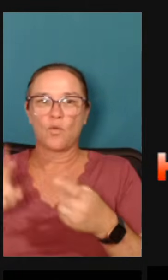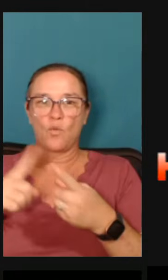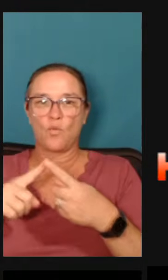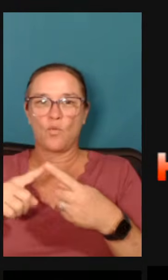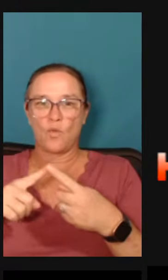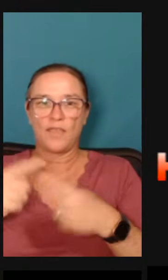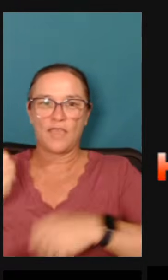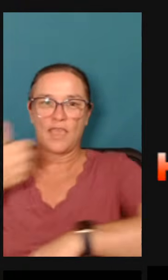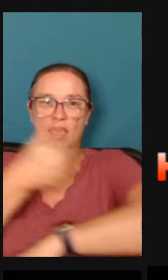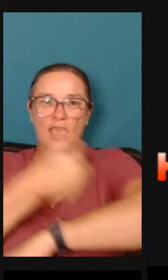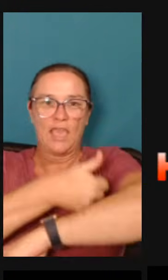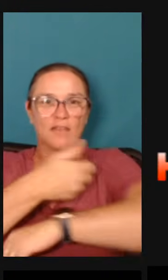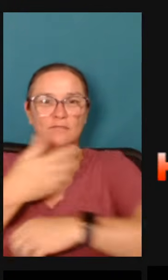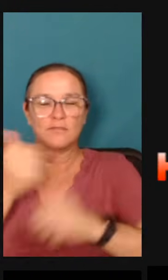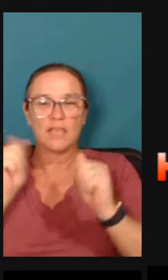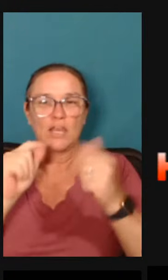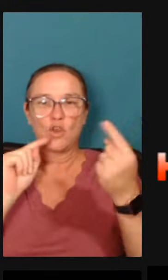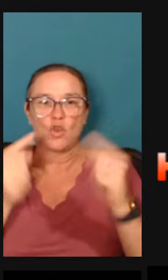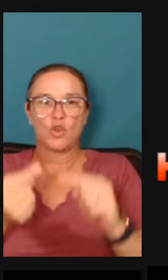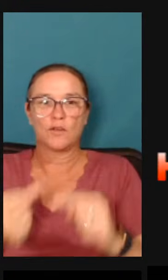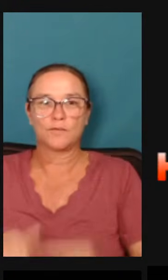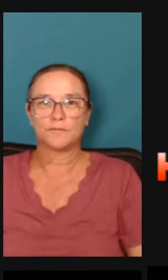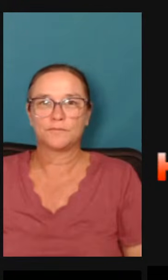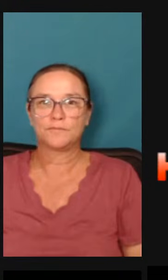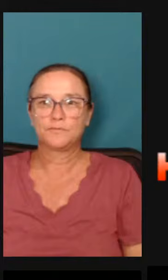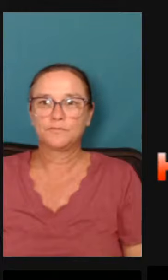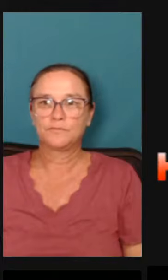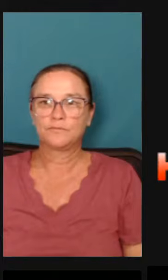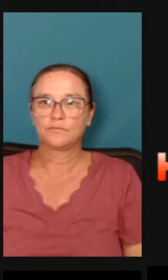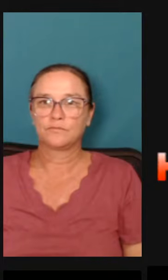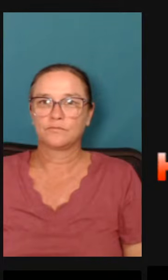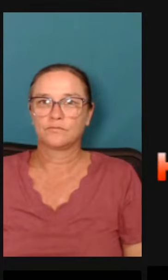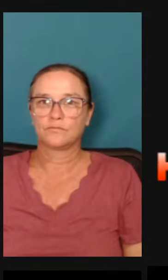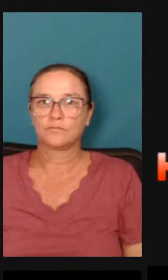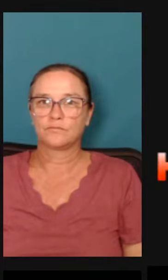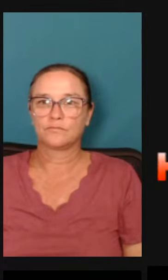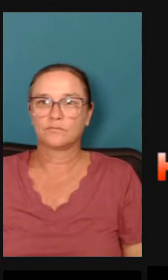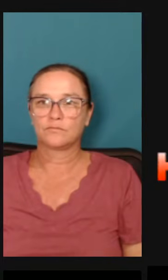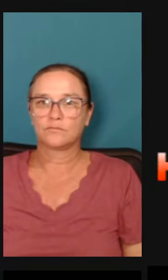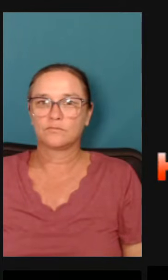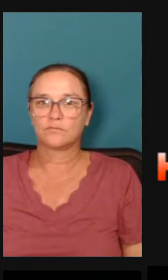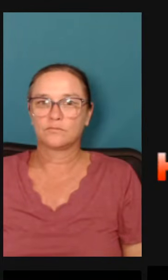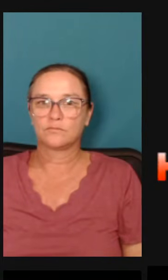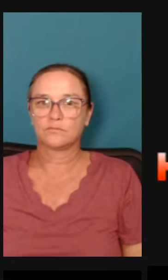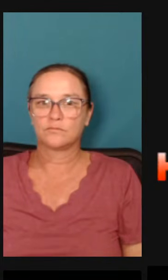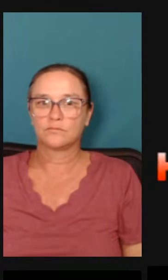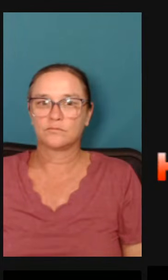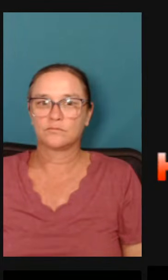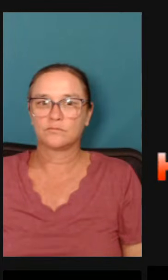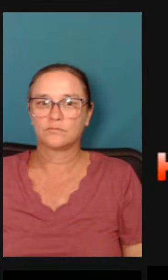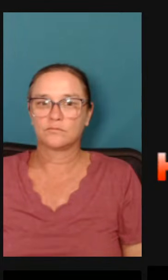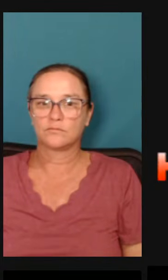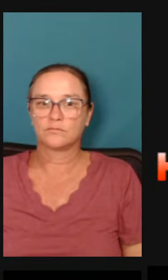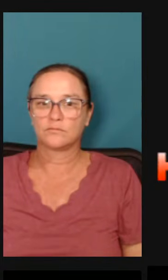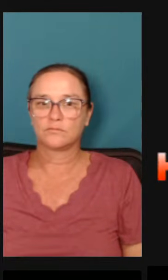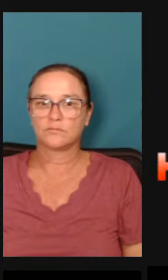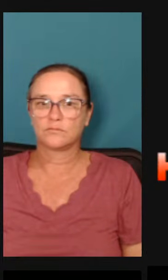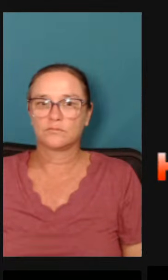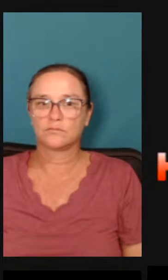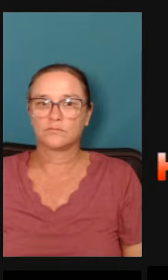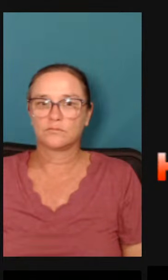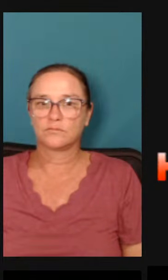I ended up leaving. Some bigger pieces. And But I wanted to note that road. I saw a photo, and I think you saw it